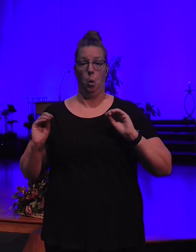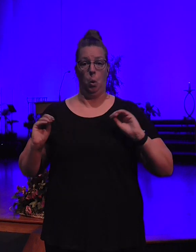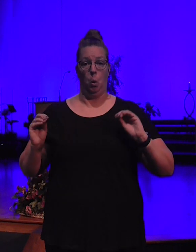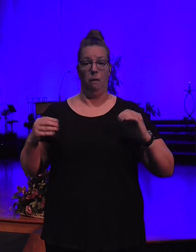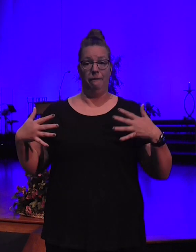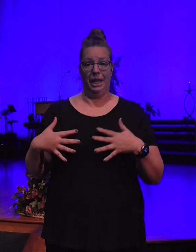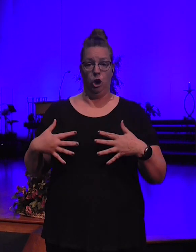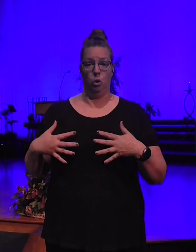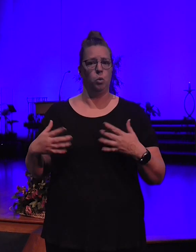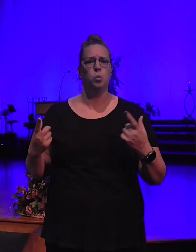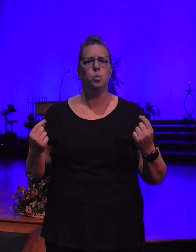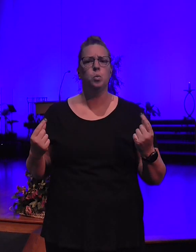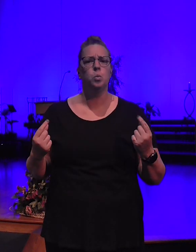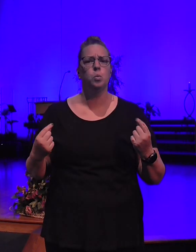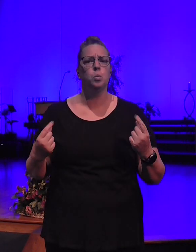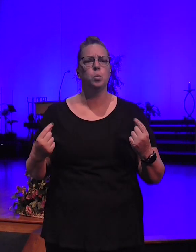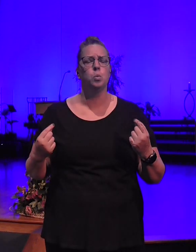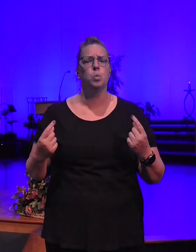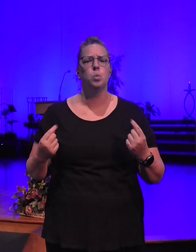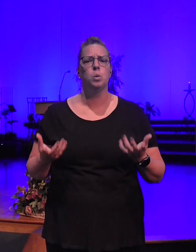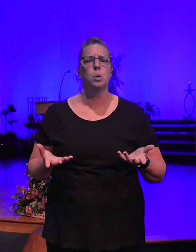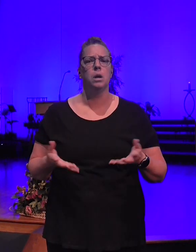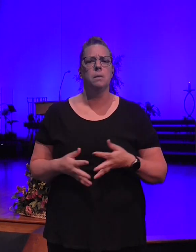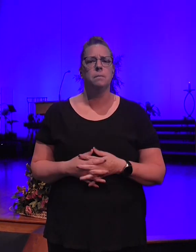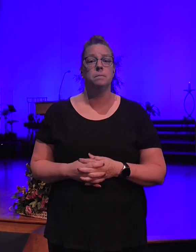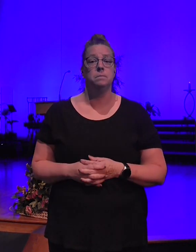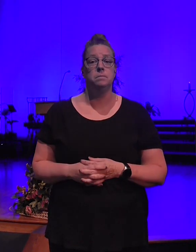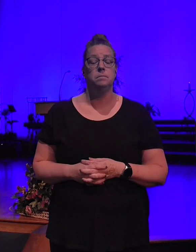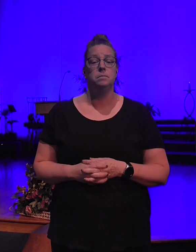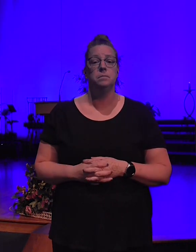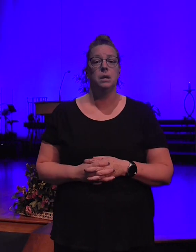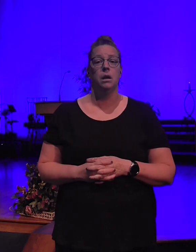no fear of rejection?